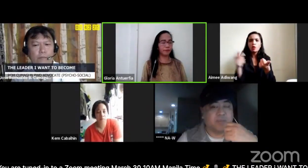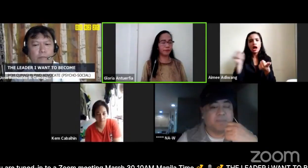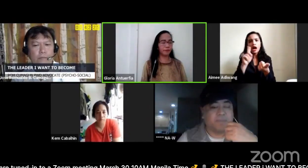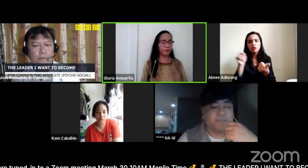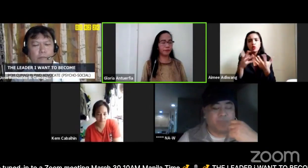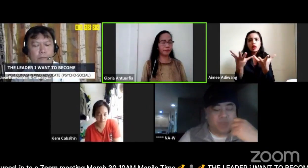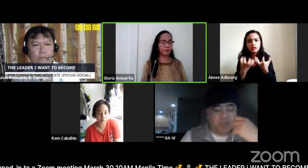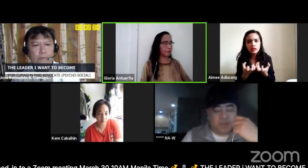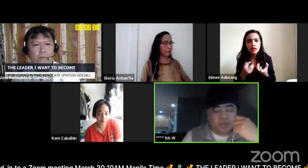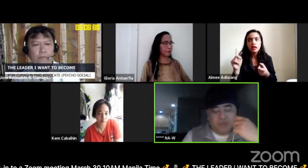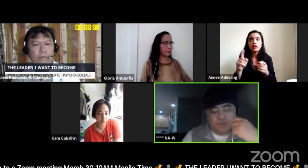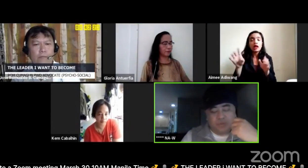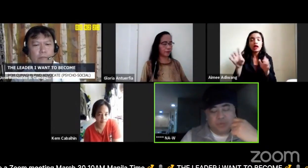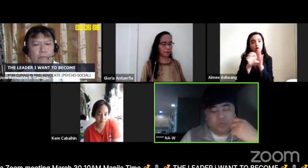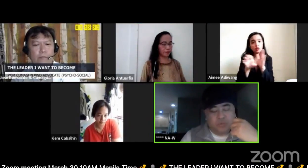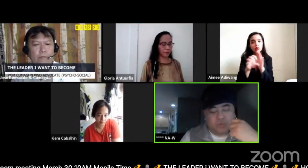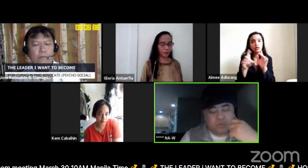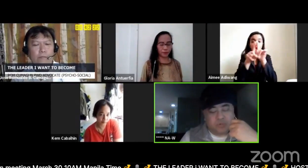faith.